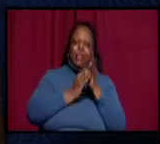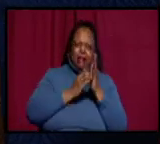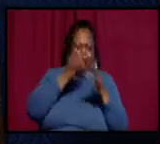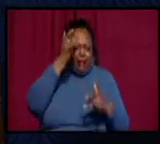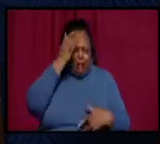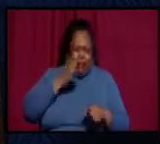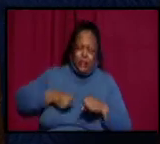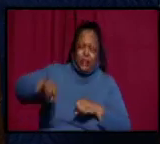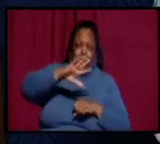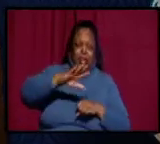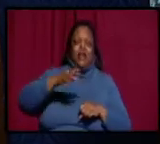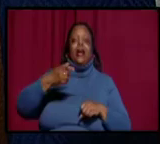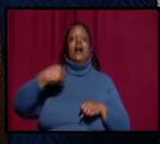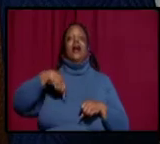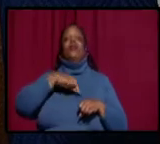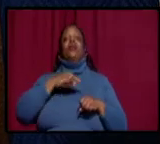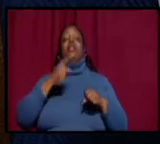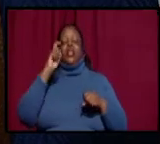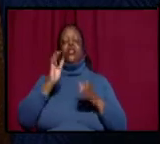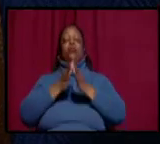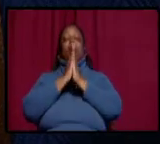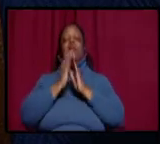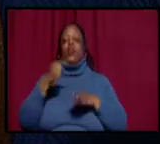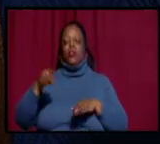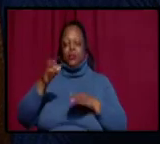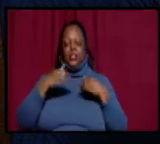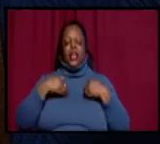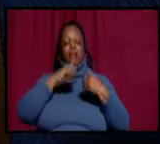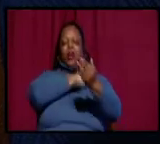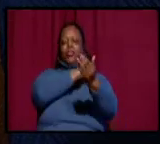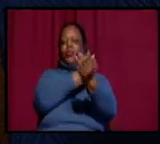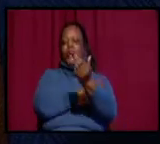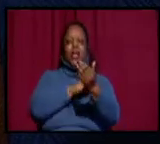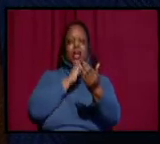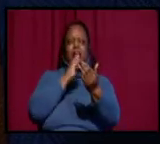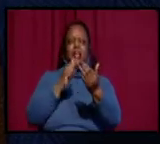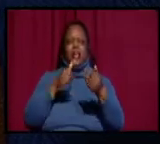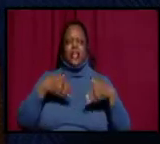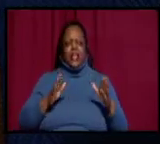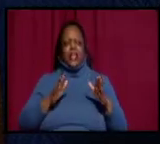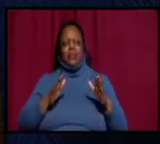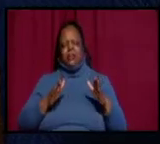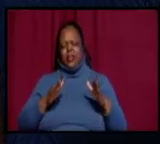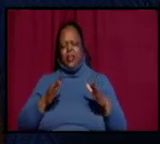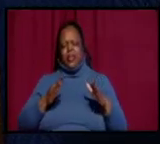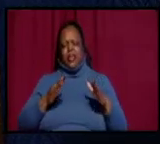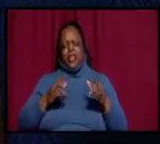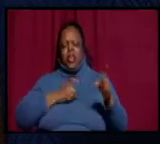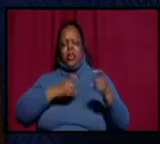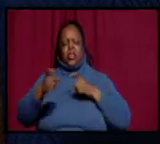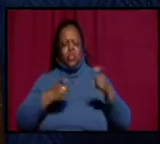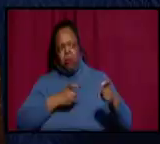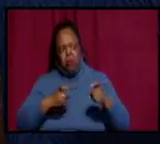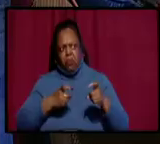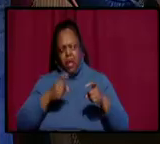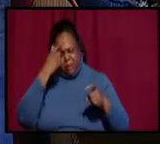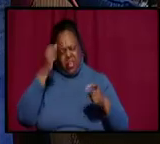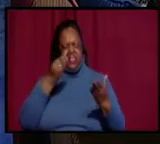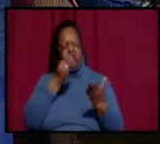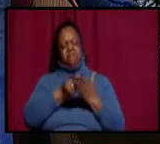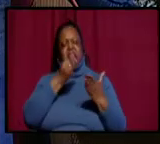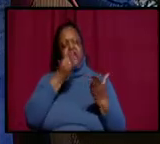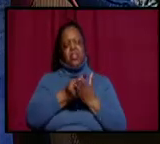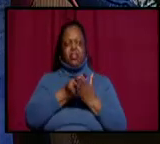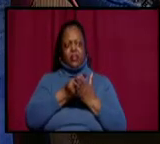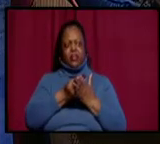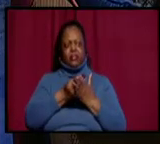So let us pray for those that are in authority, yes. Amen, and not let it be driven by fiscal policies, right. And by global